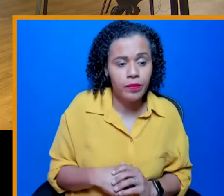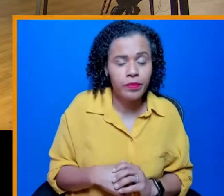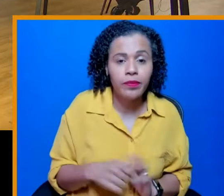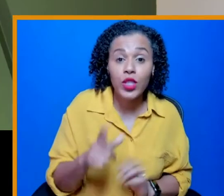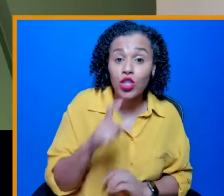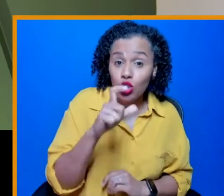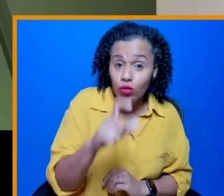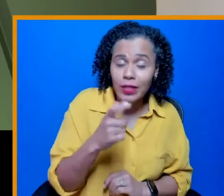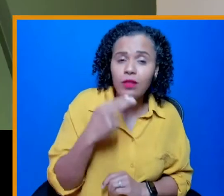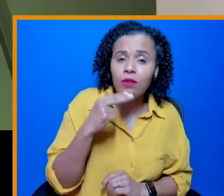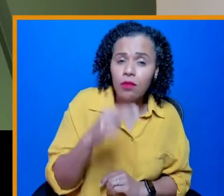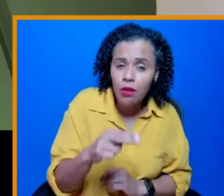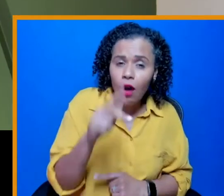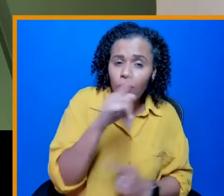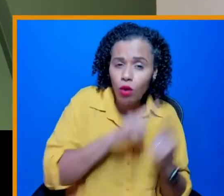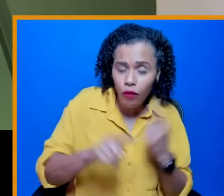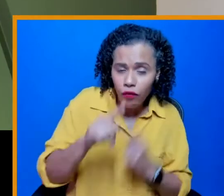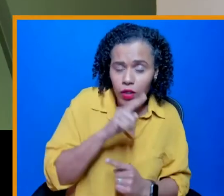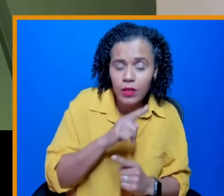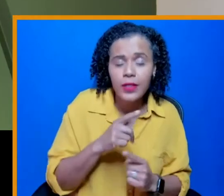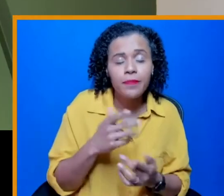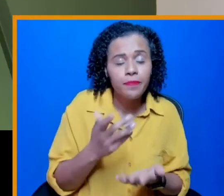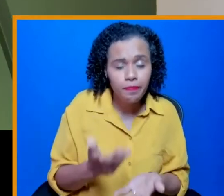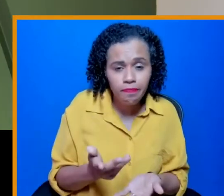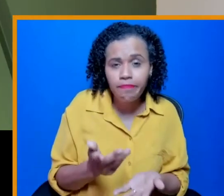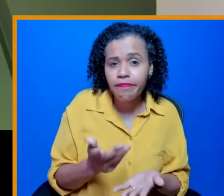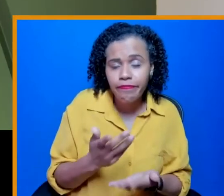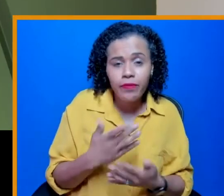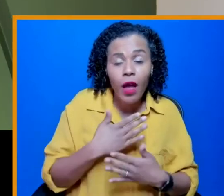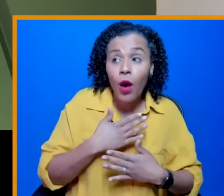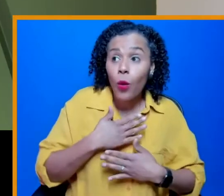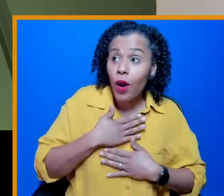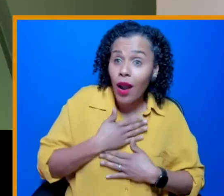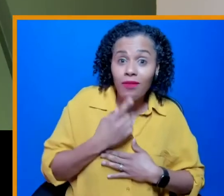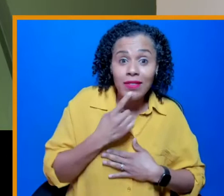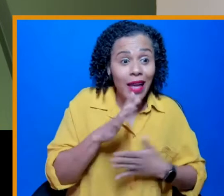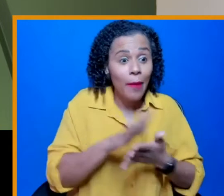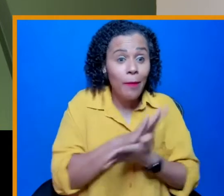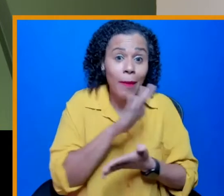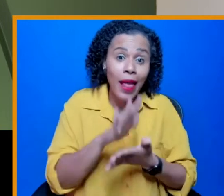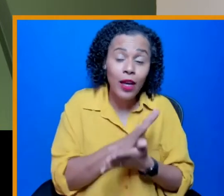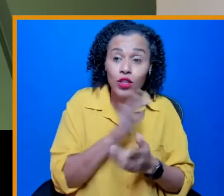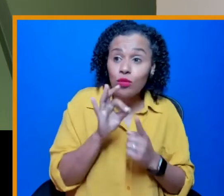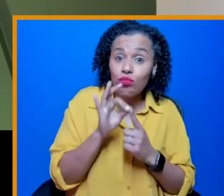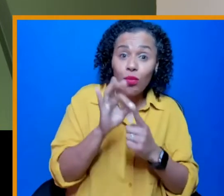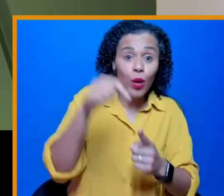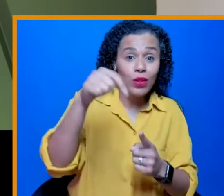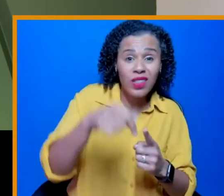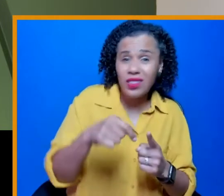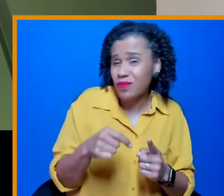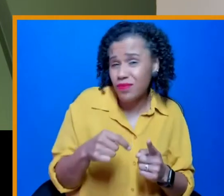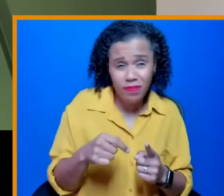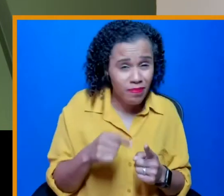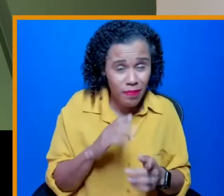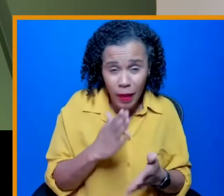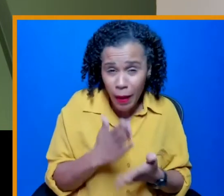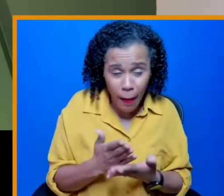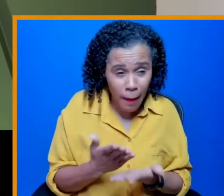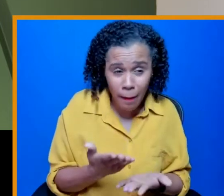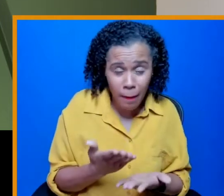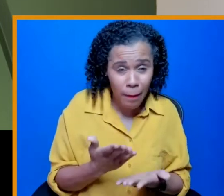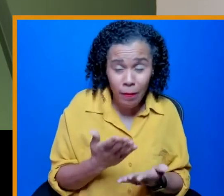Good afternoon, conference. And it's, I would love to say it's a pleasure to be proposing this motion, but believe me, very little to do with the cost